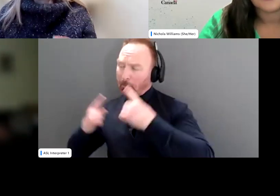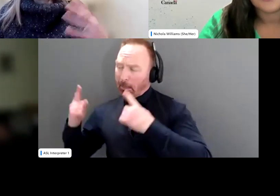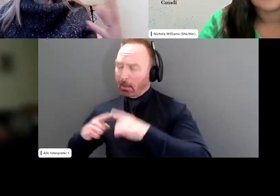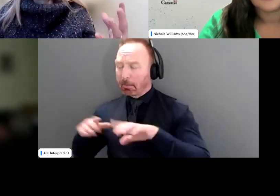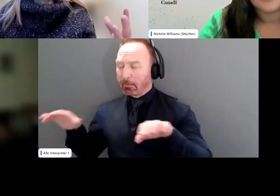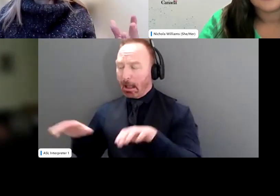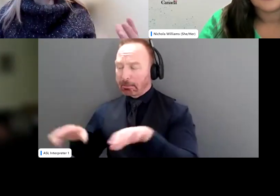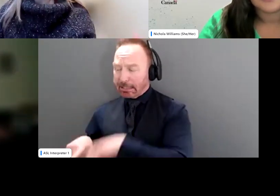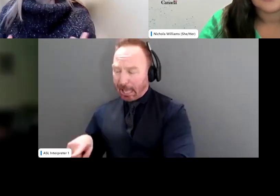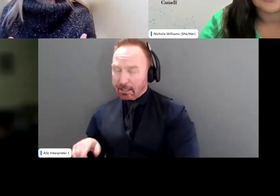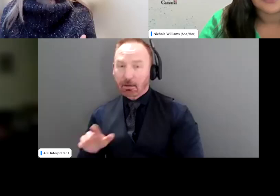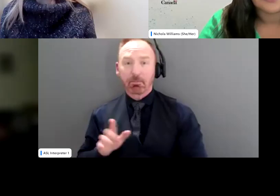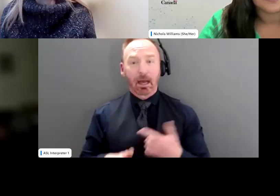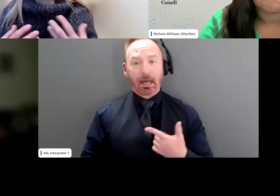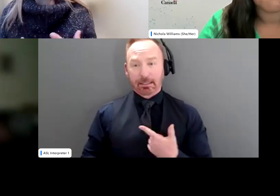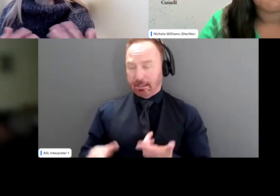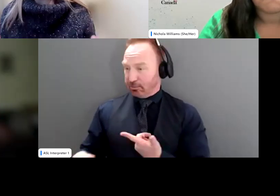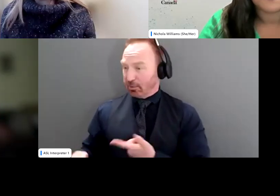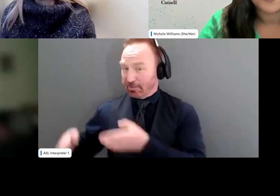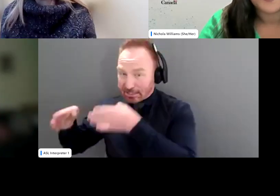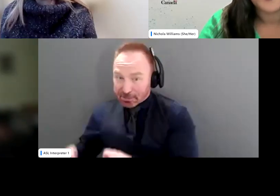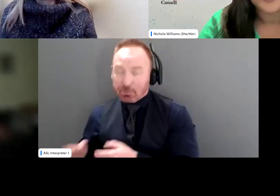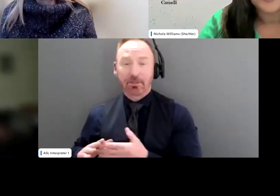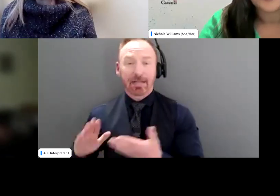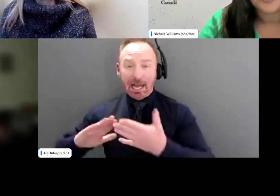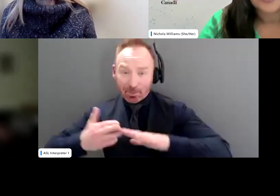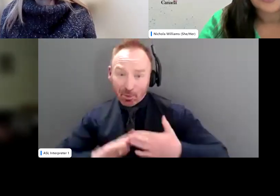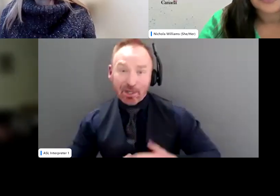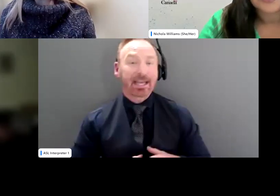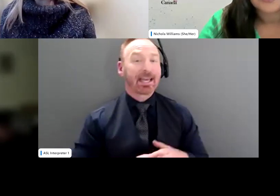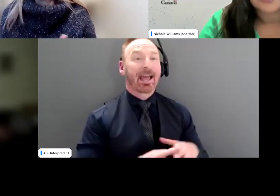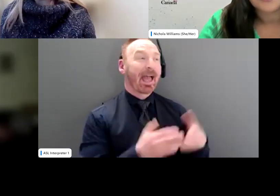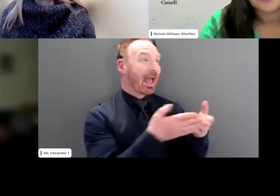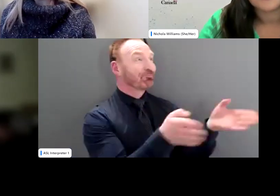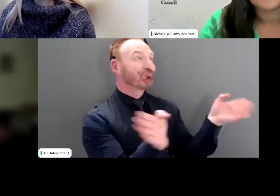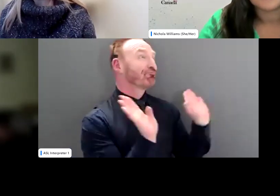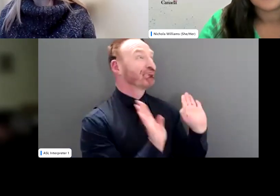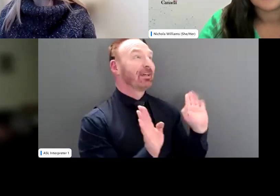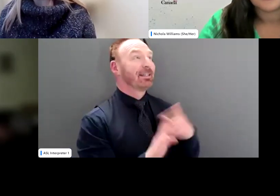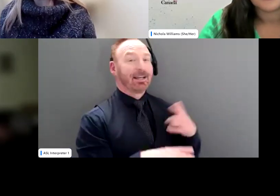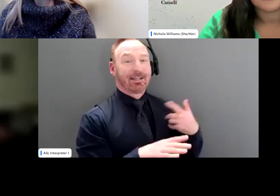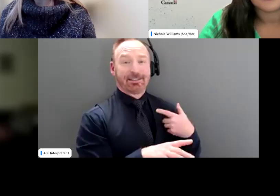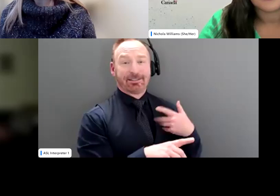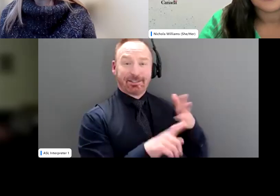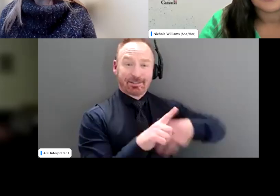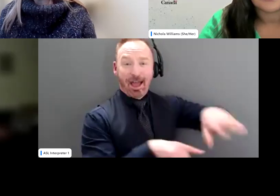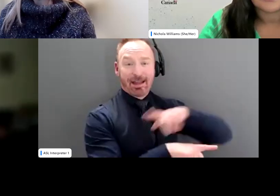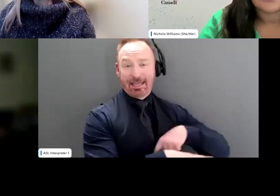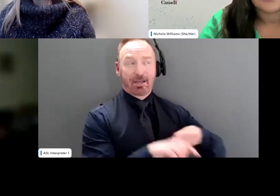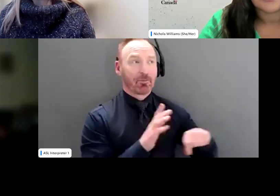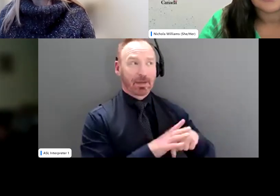individual, community, societal level, if we all work together, we can create change and help end the economic abuse that older adults